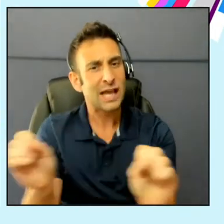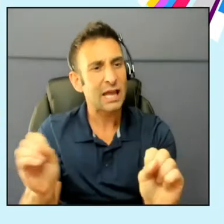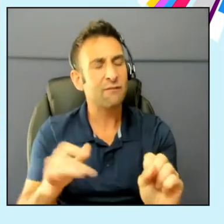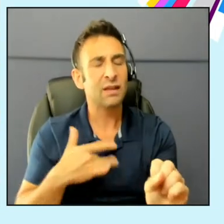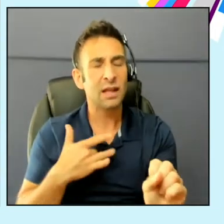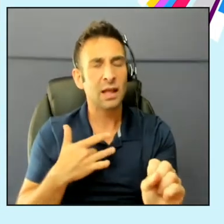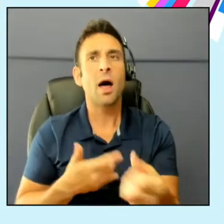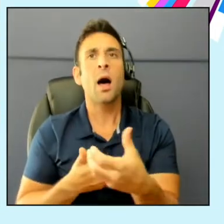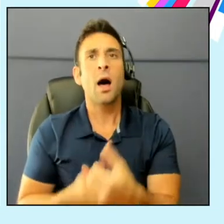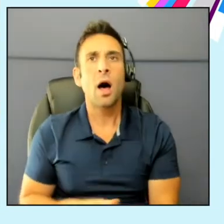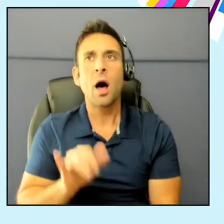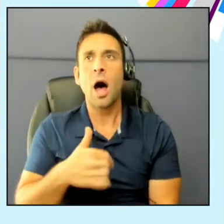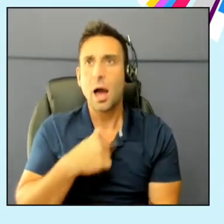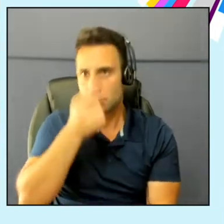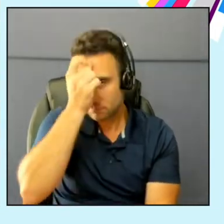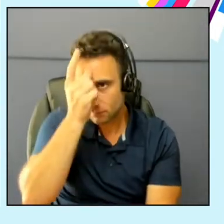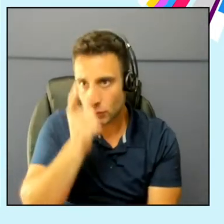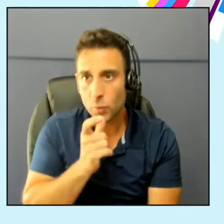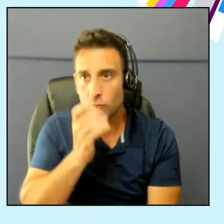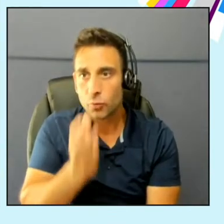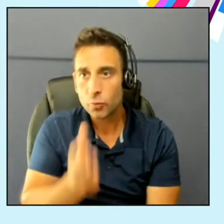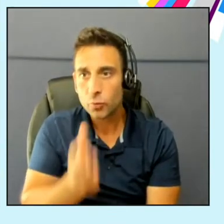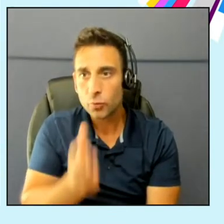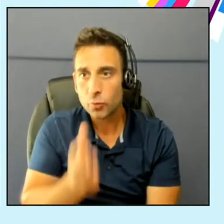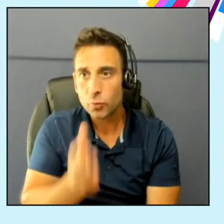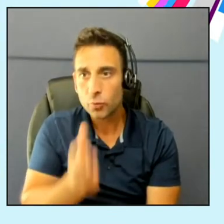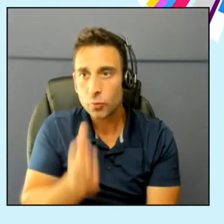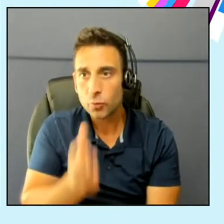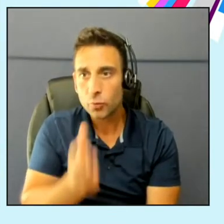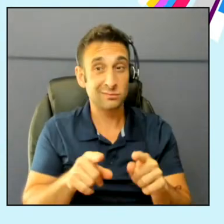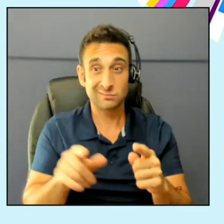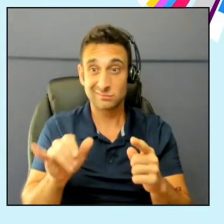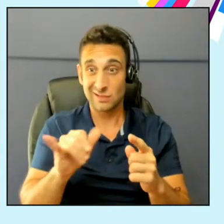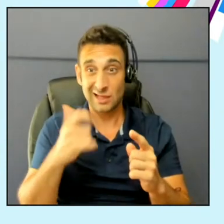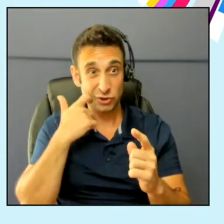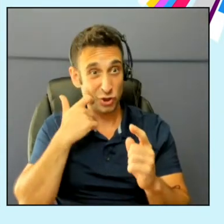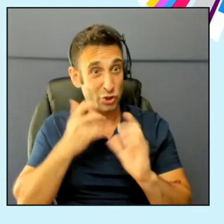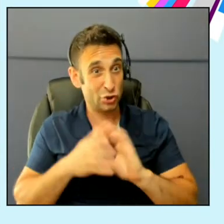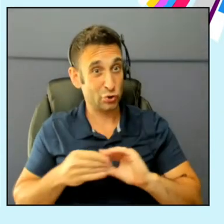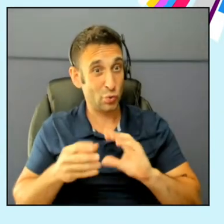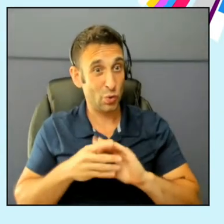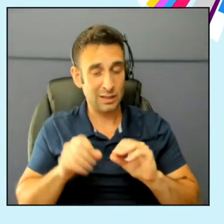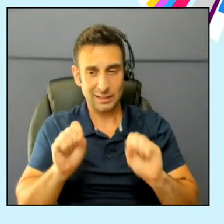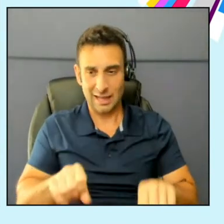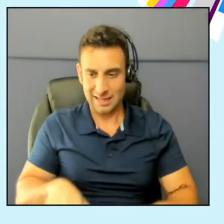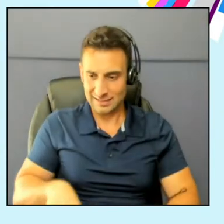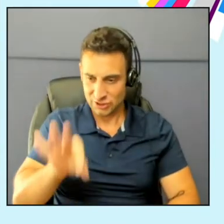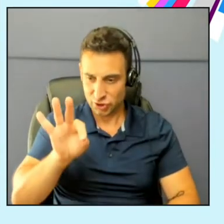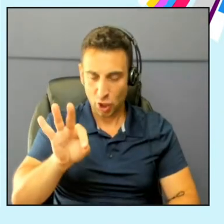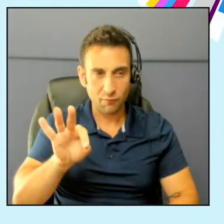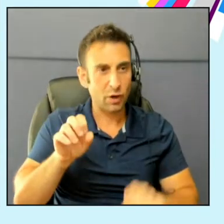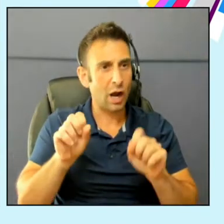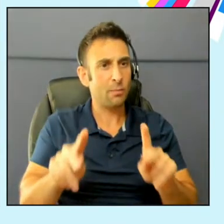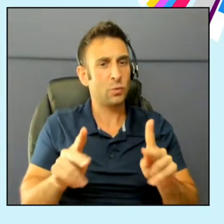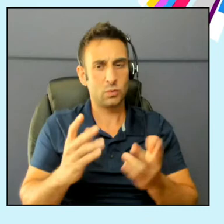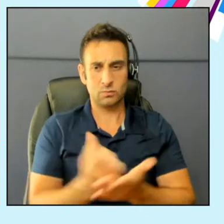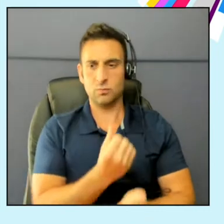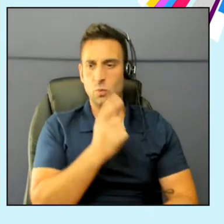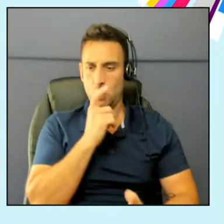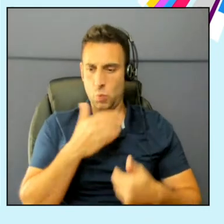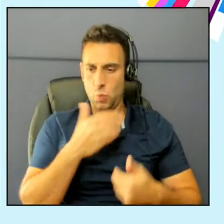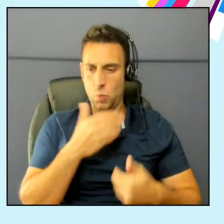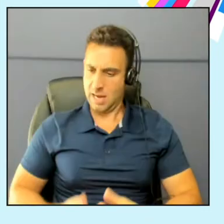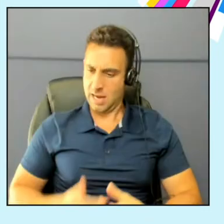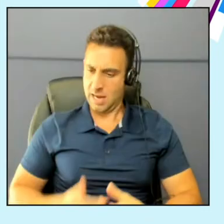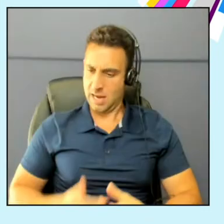understood. It can even give people, like some of the stories we talked about, a discovery, you know, the opportunity to discover who they really,